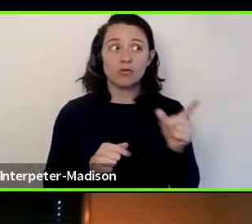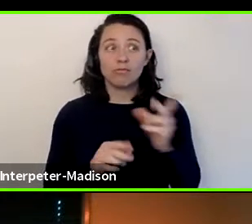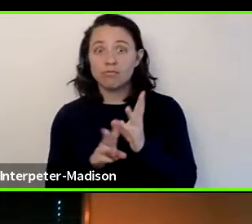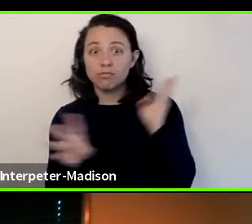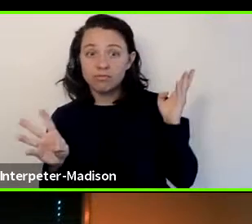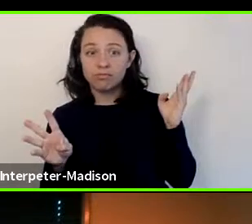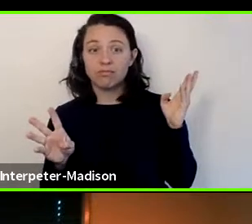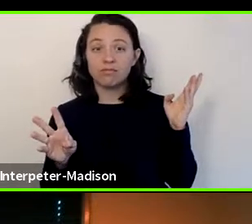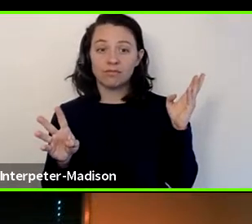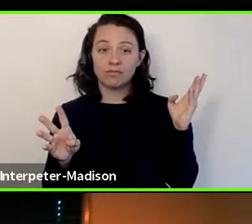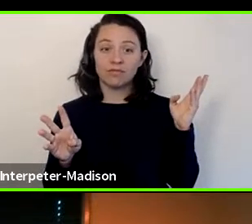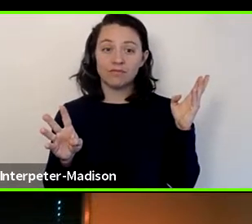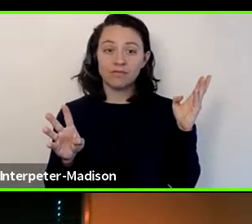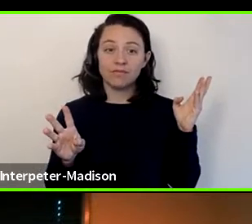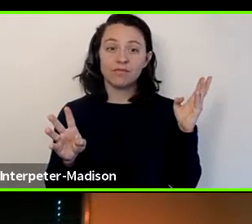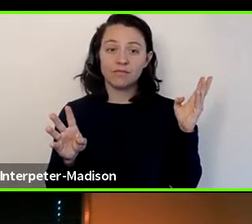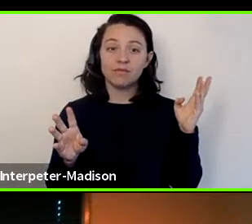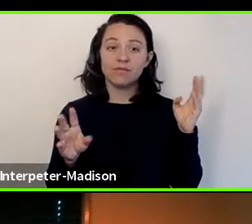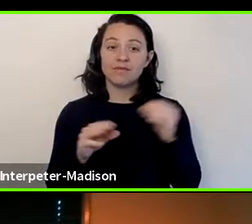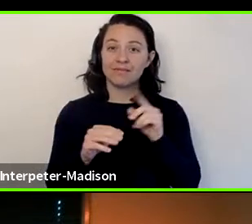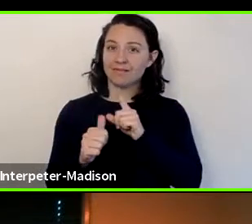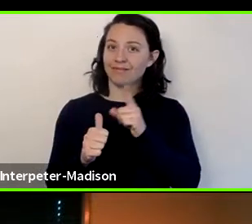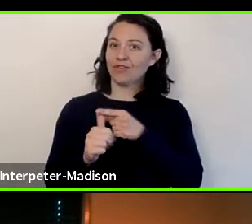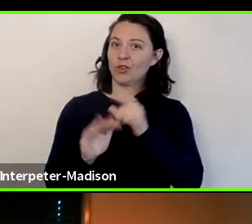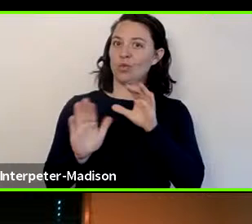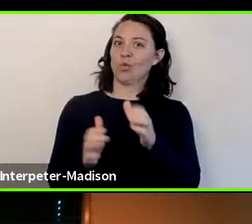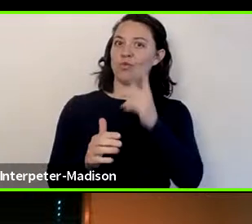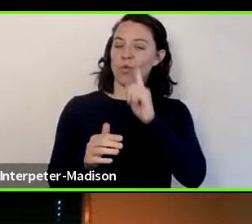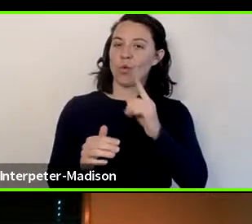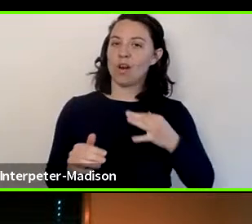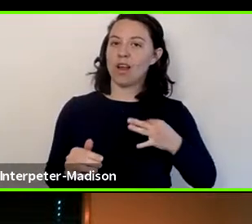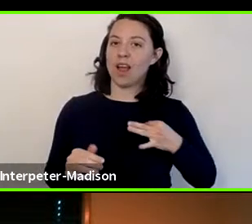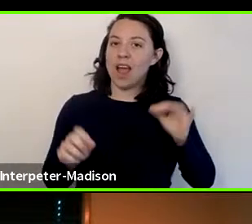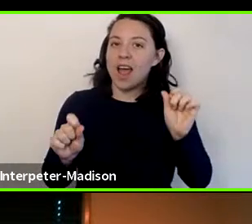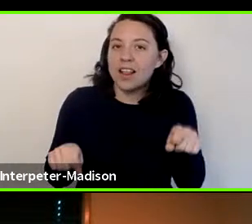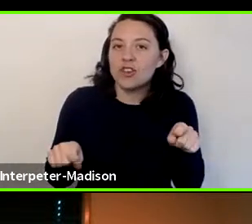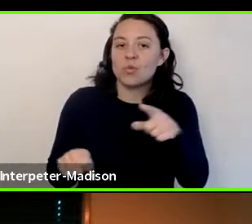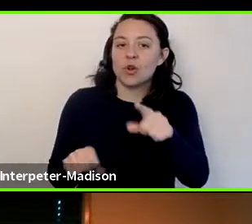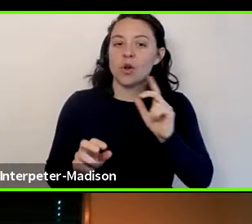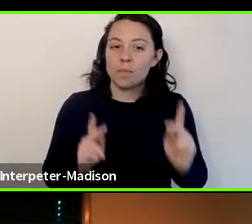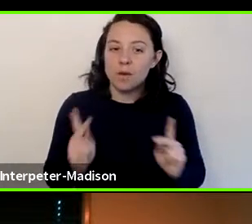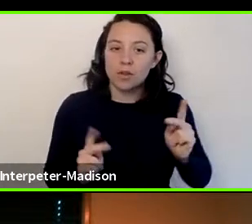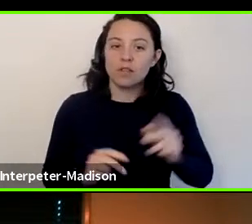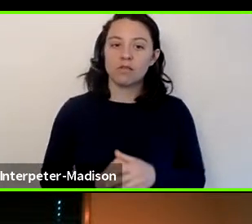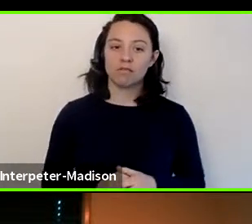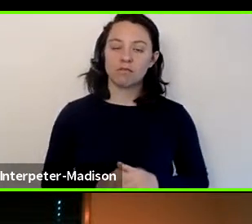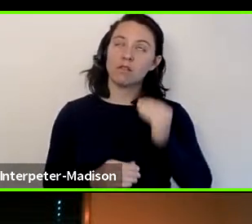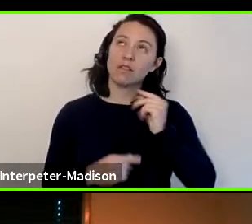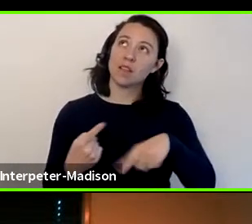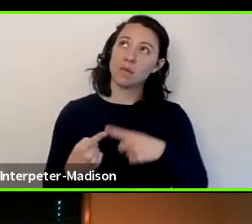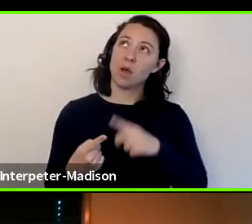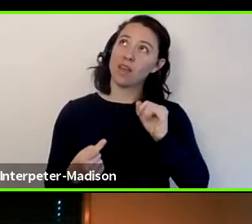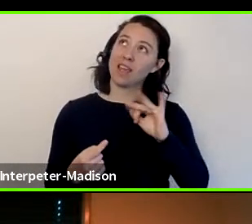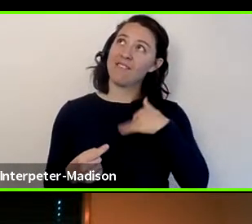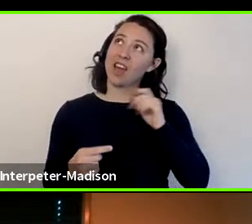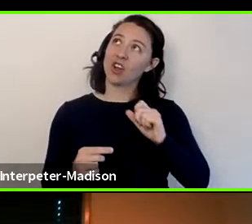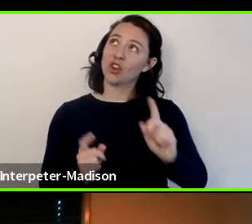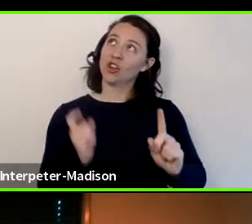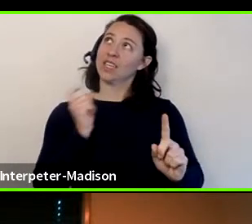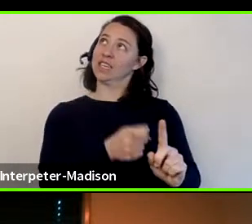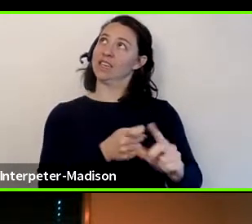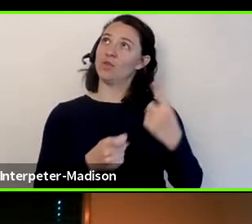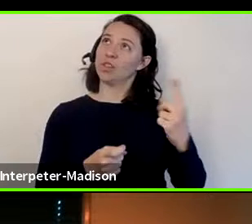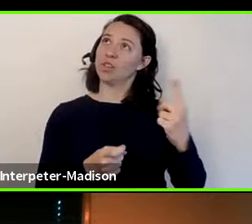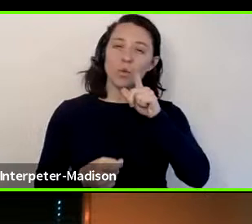one of the first groups of eligible people and thinking, if I could give it away, who would I give it to? And I was,